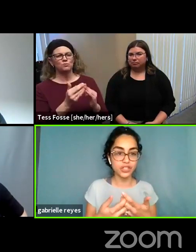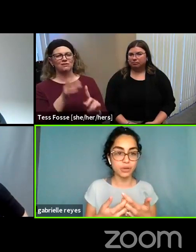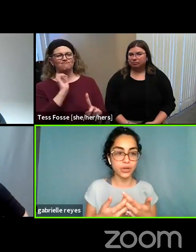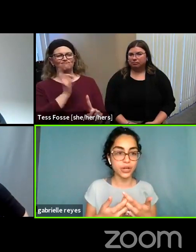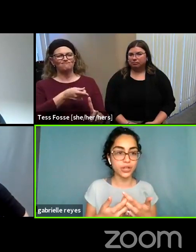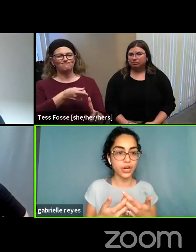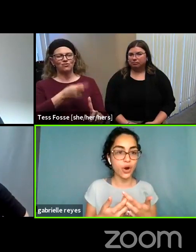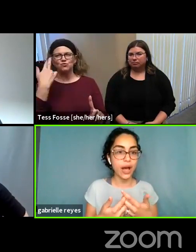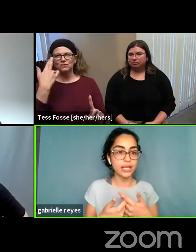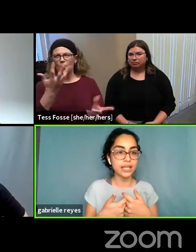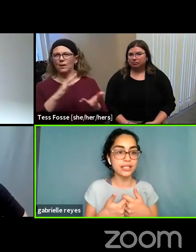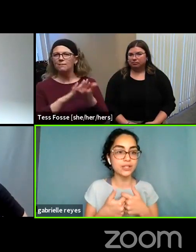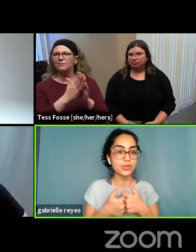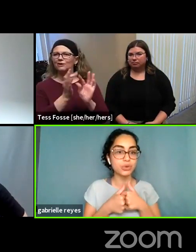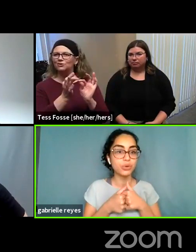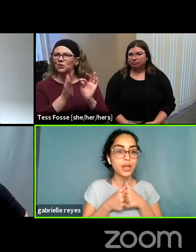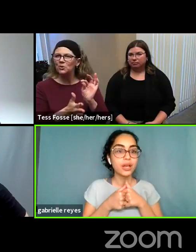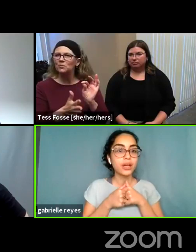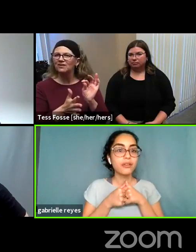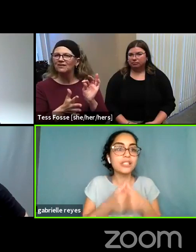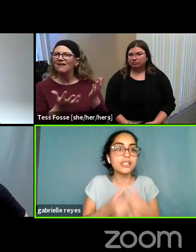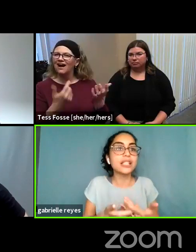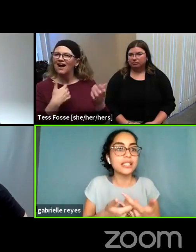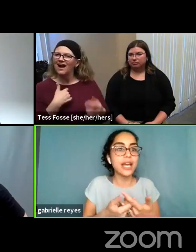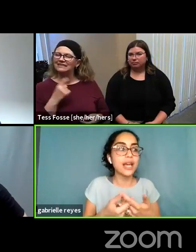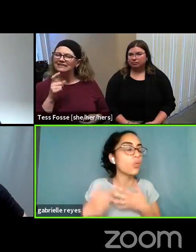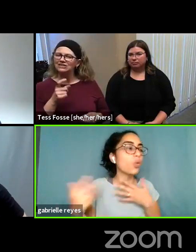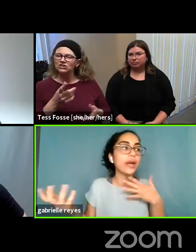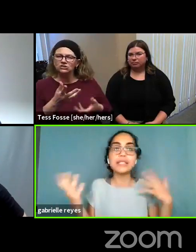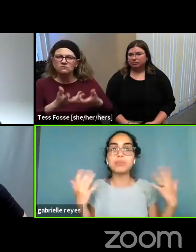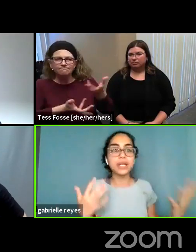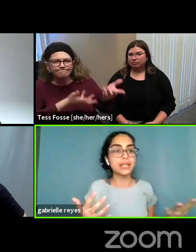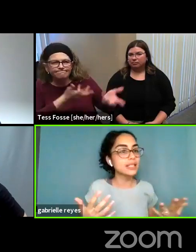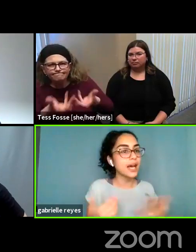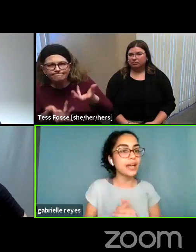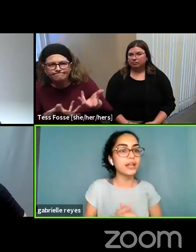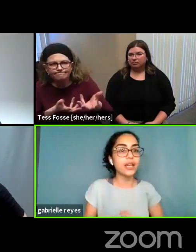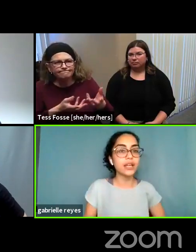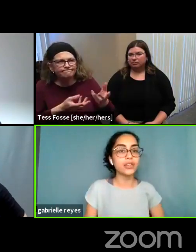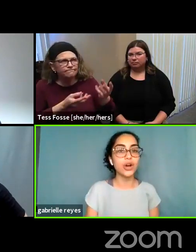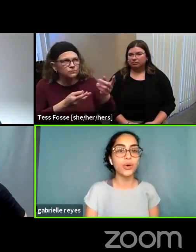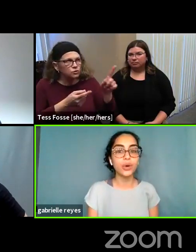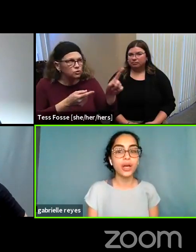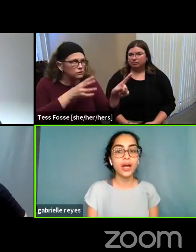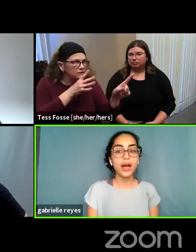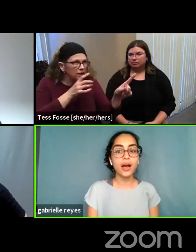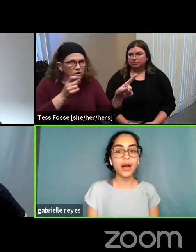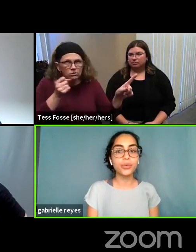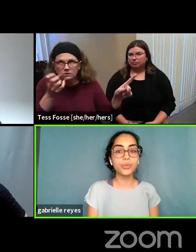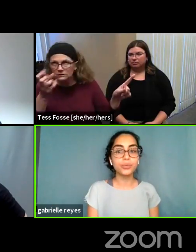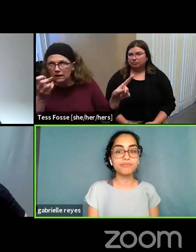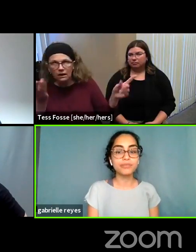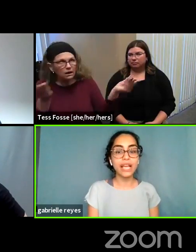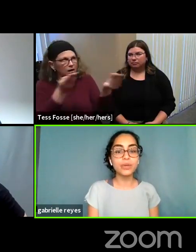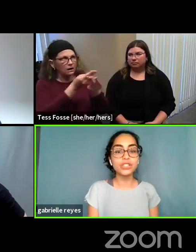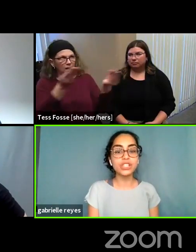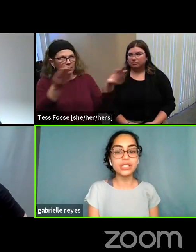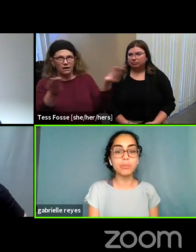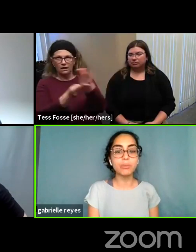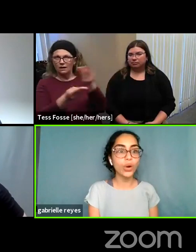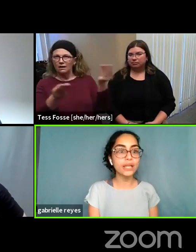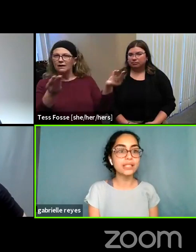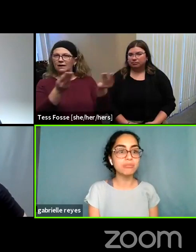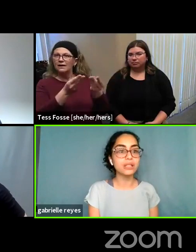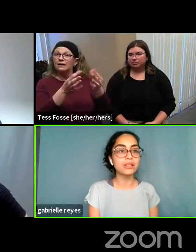be an interpreter. You know, I needed to facilitate what is being said. And it was